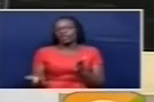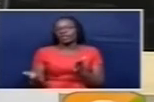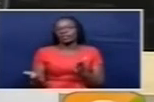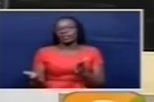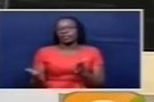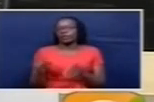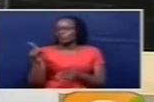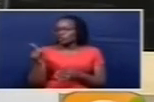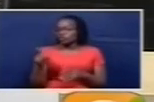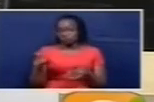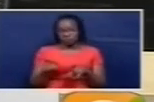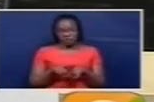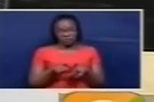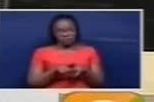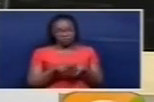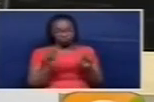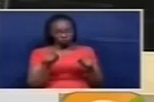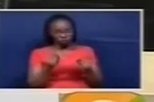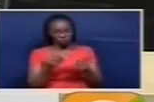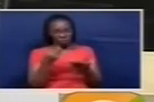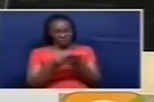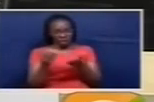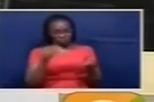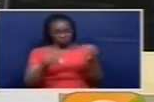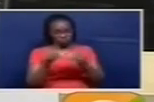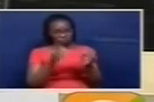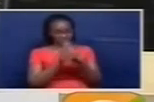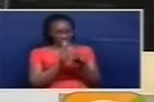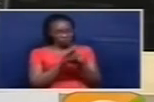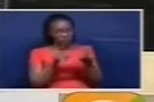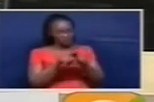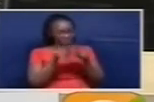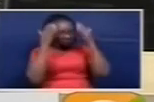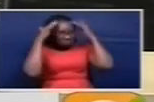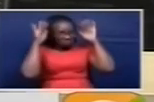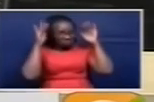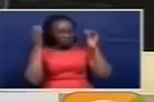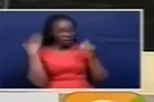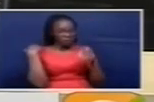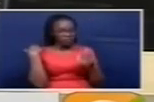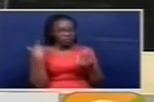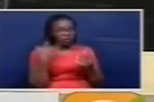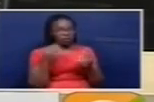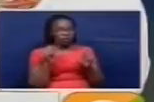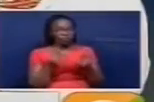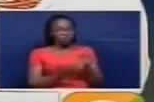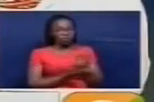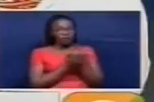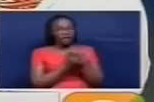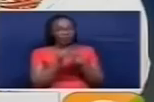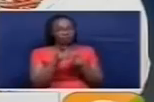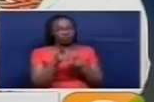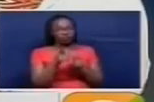the same capacity? Are you able to raise the same amount of money that will probably help your bid